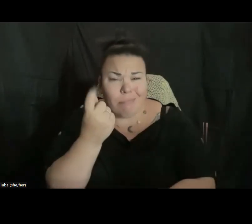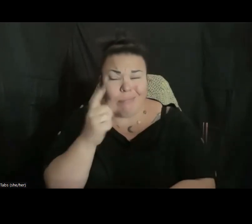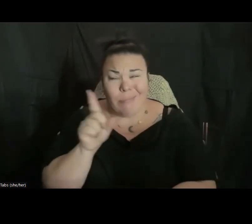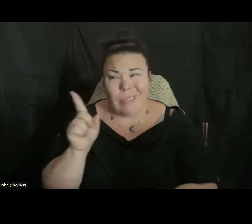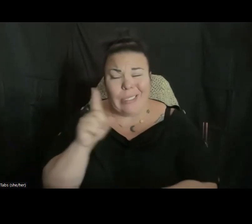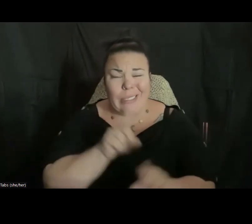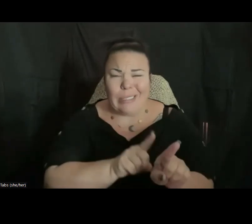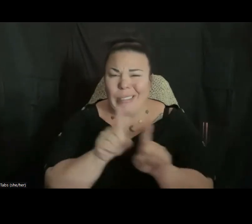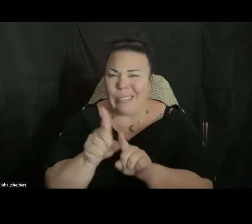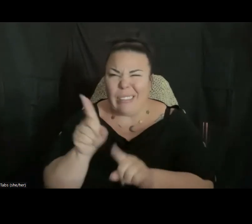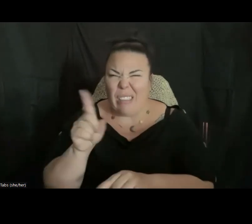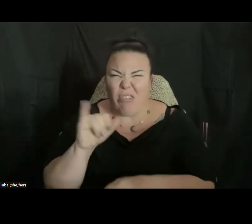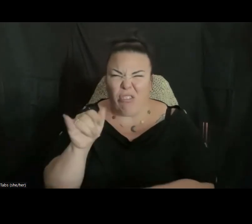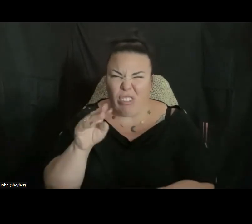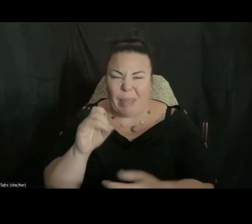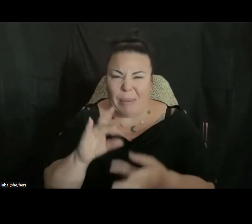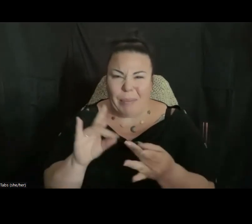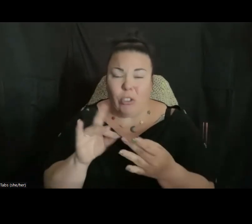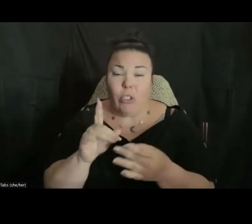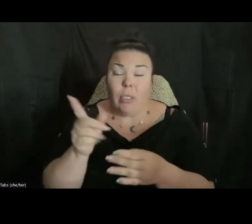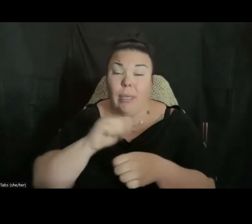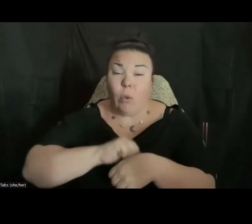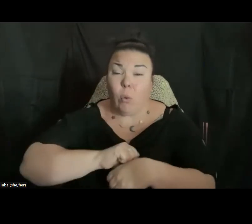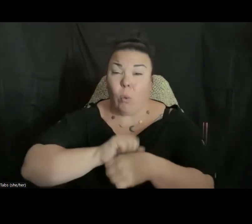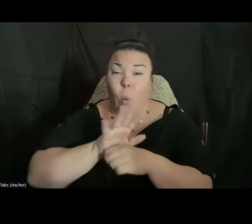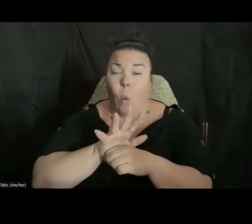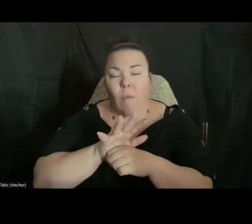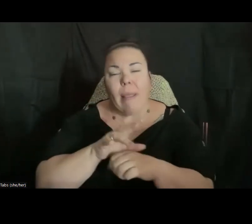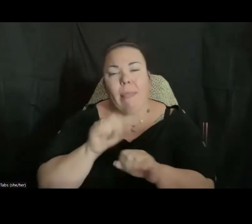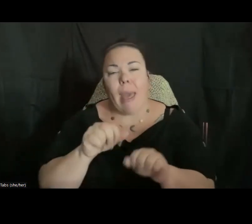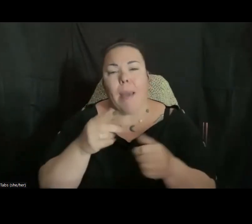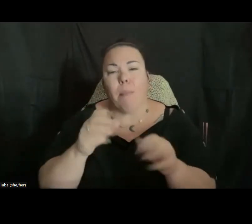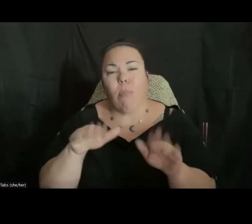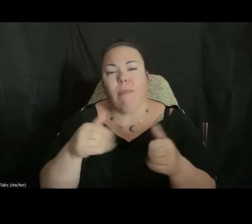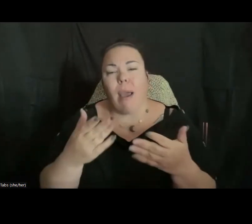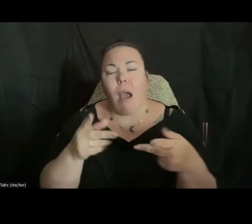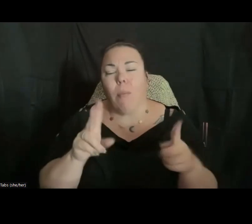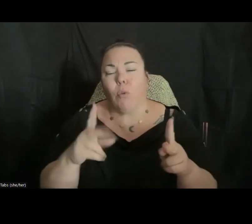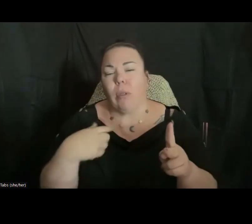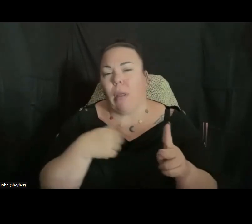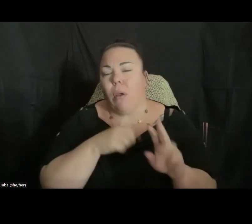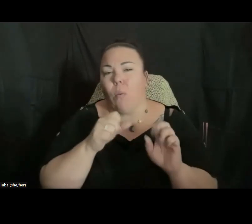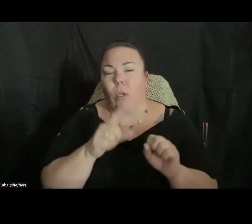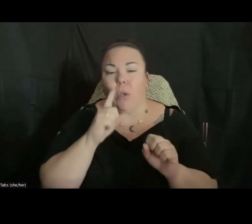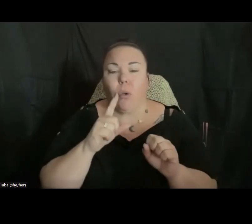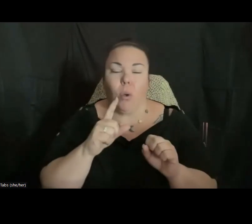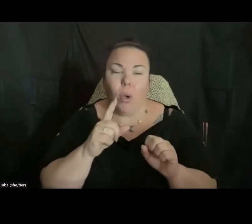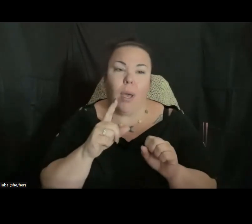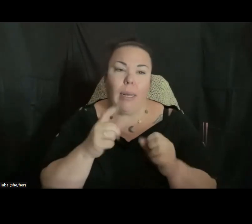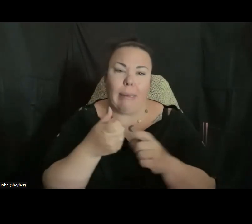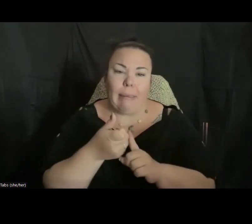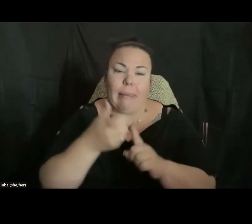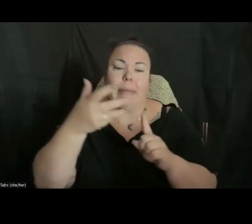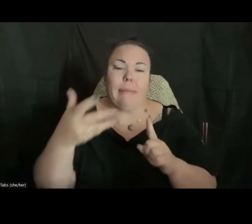extend our care beyond the four walls of our clinic. And so we have prioritized partnering with individuals without